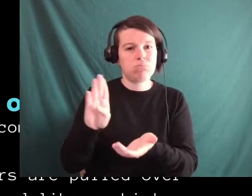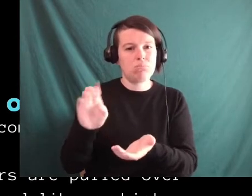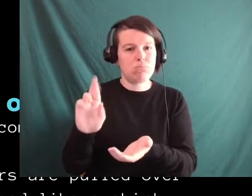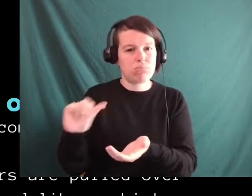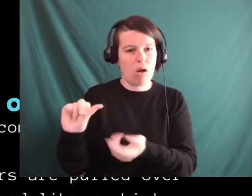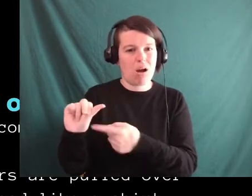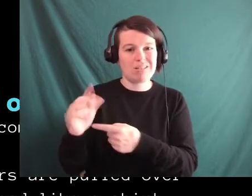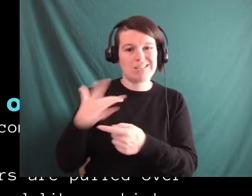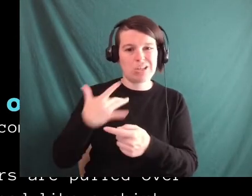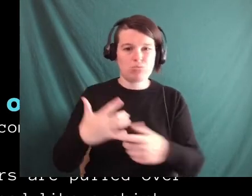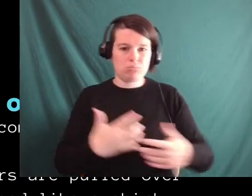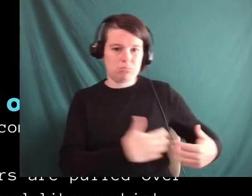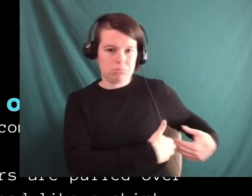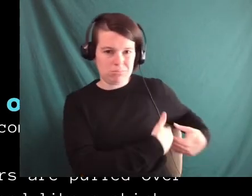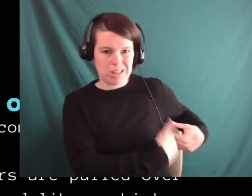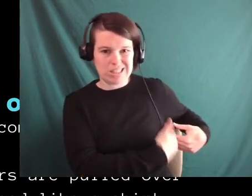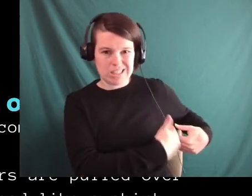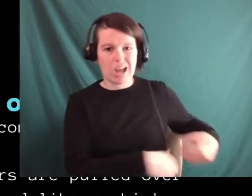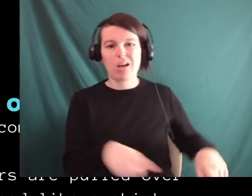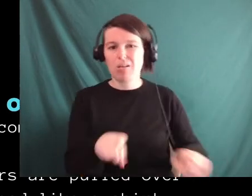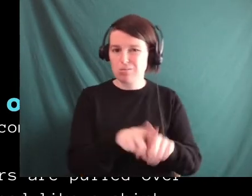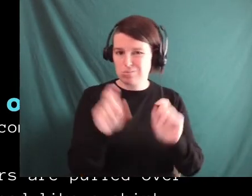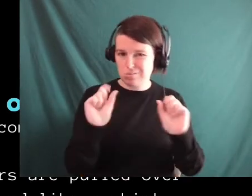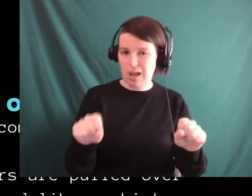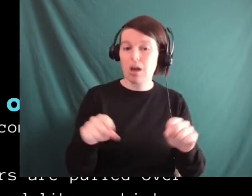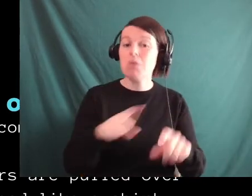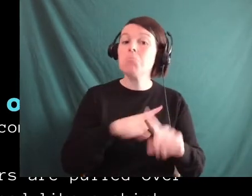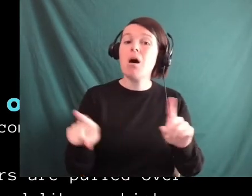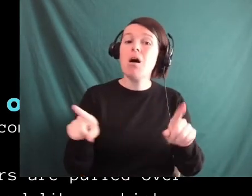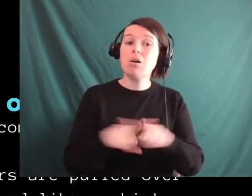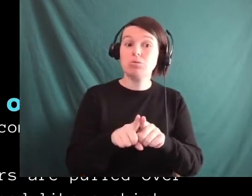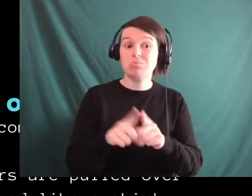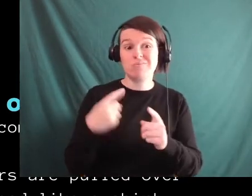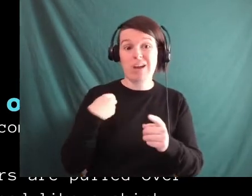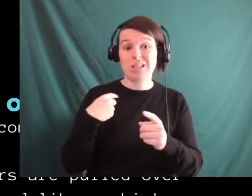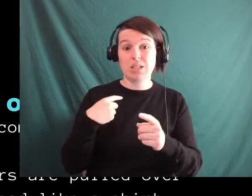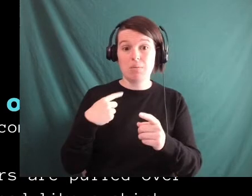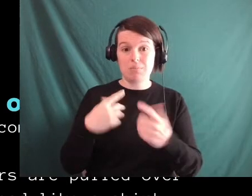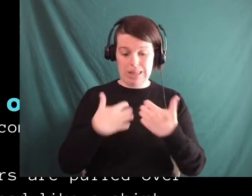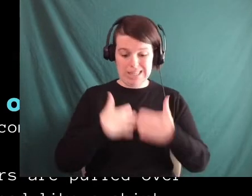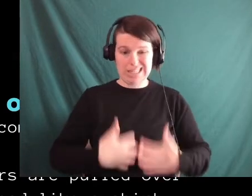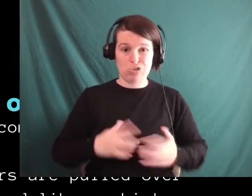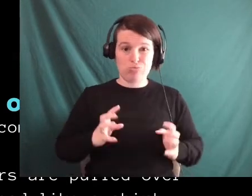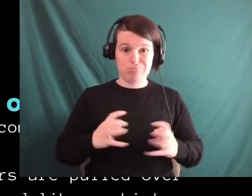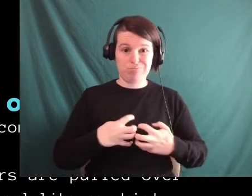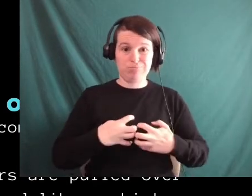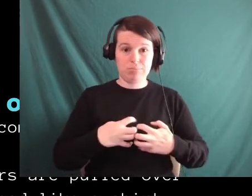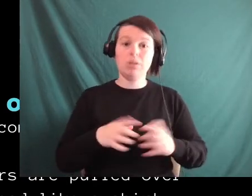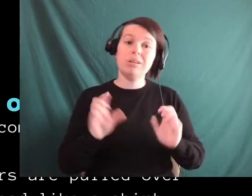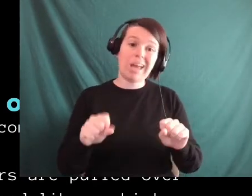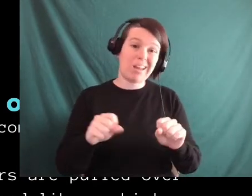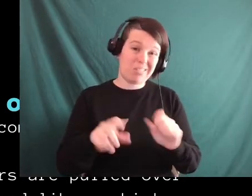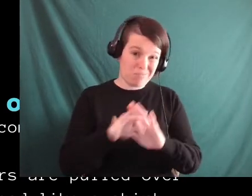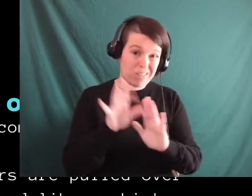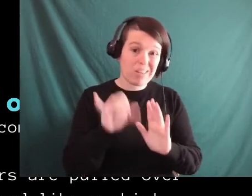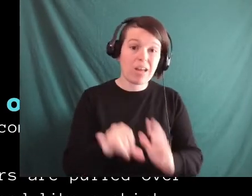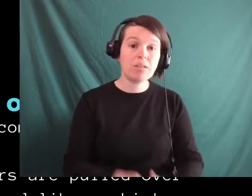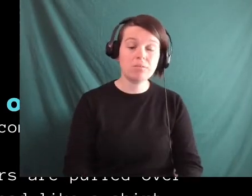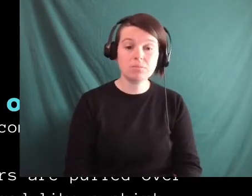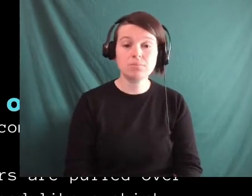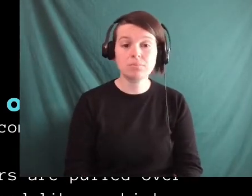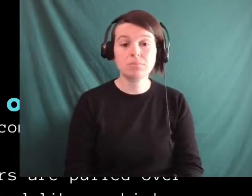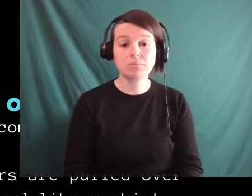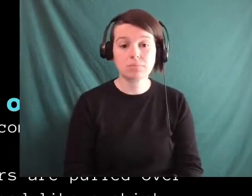on the side, but you can find some of them that close down the center of the chest as well. These